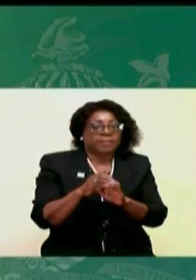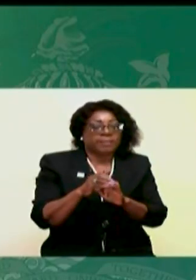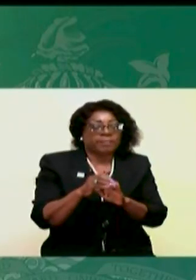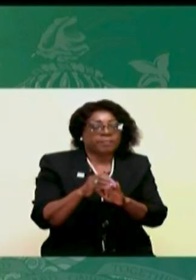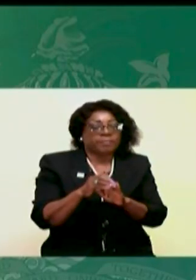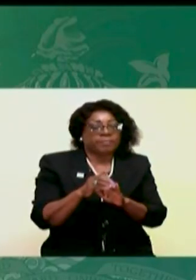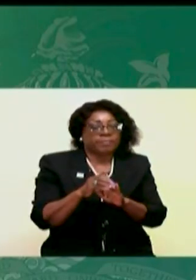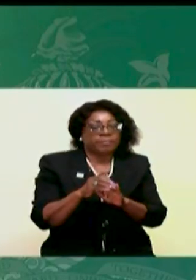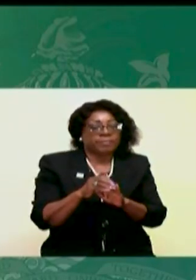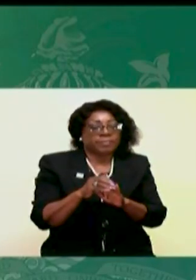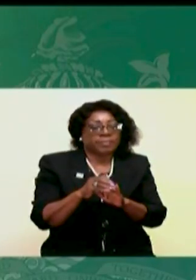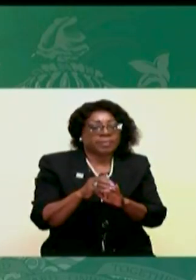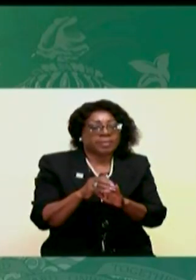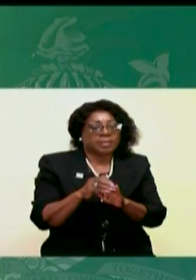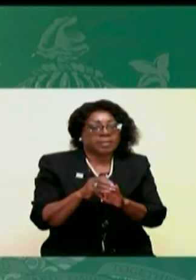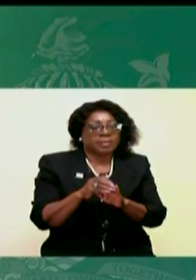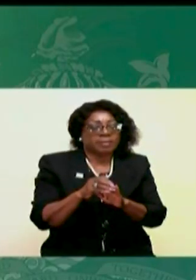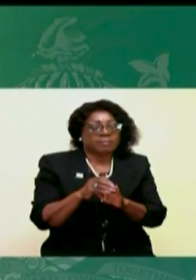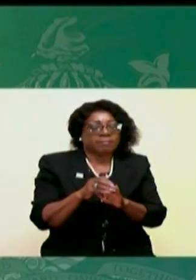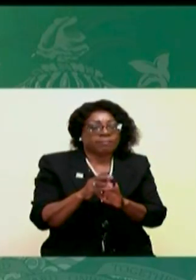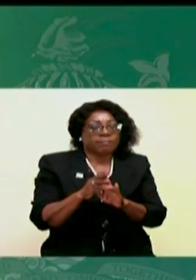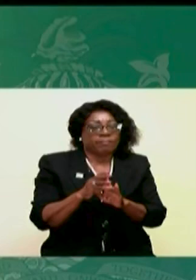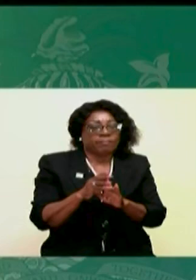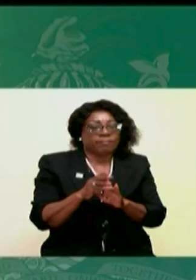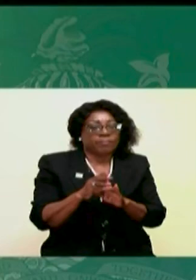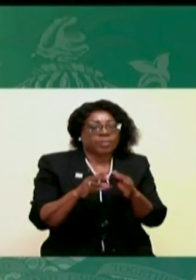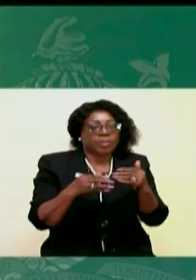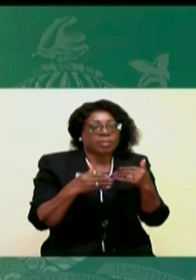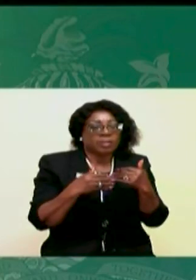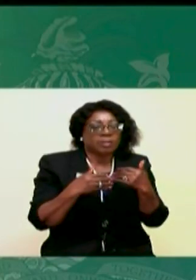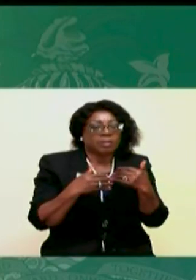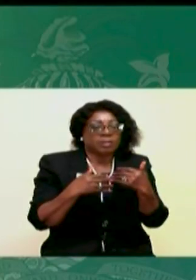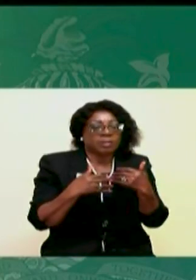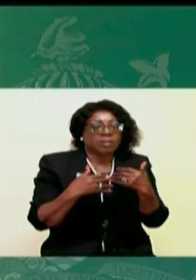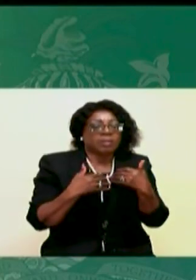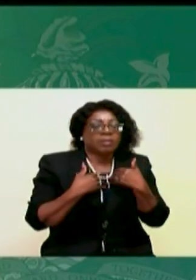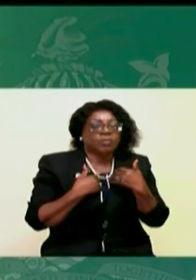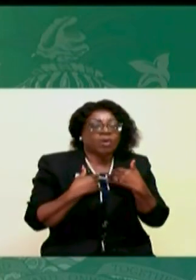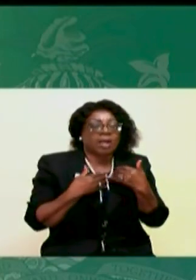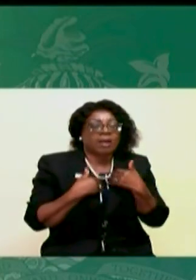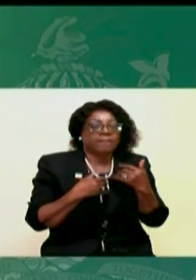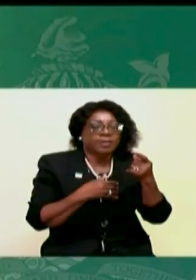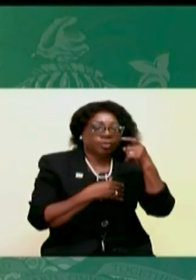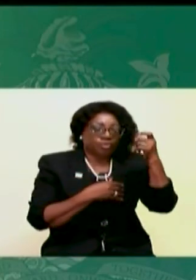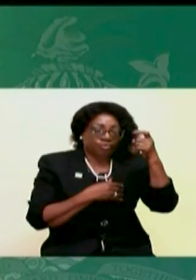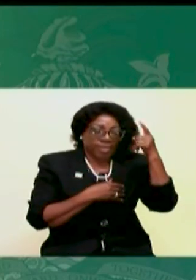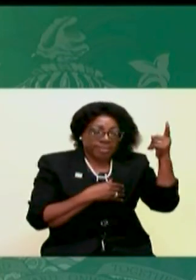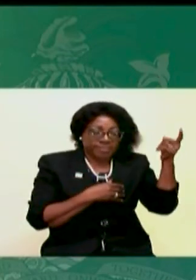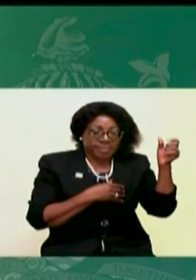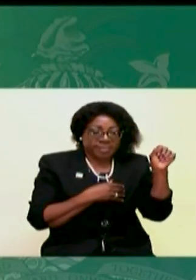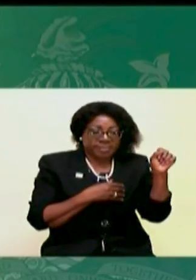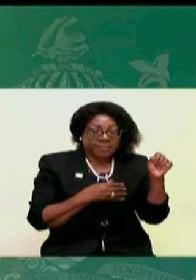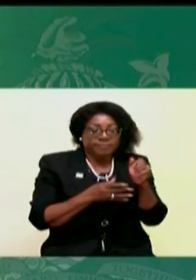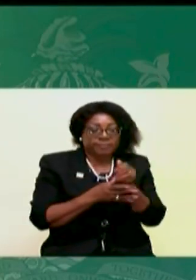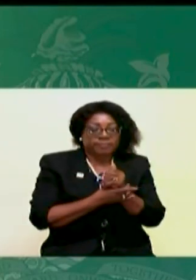The member for Marco City. Members, is living in La La Land. You having dreams? Members, order. You having dreams?